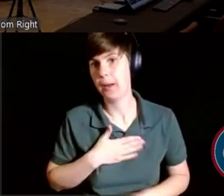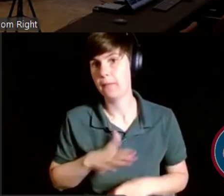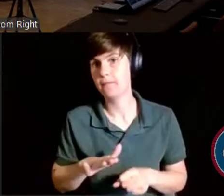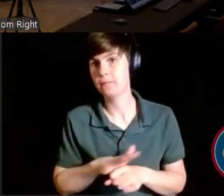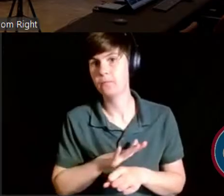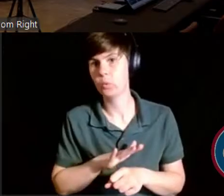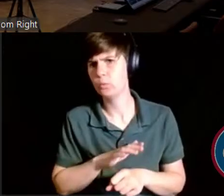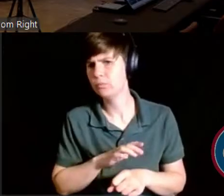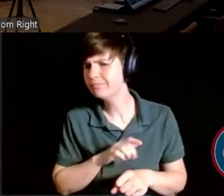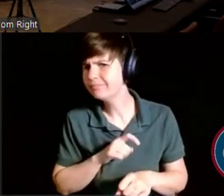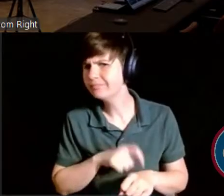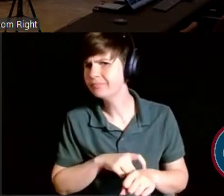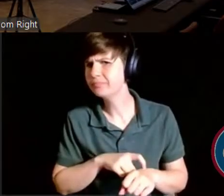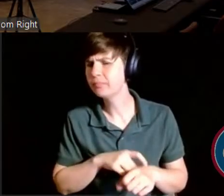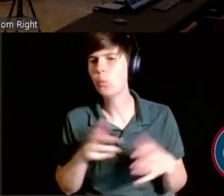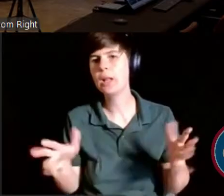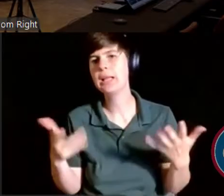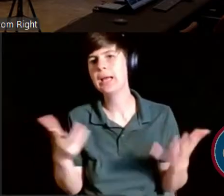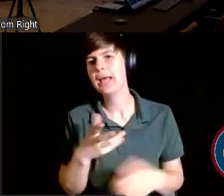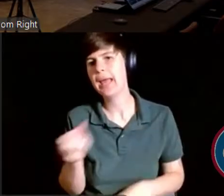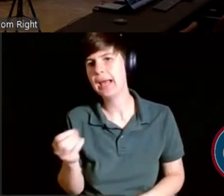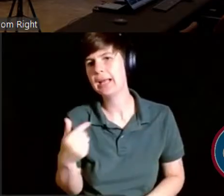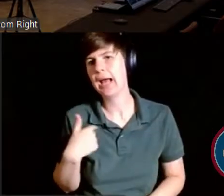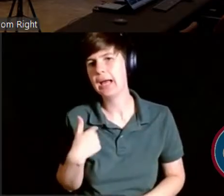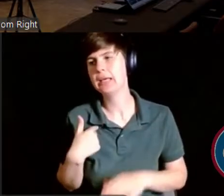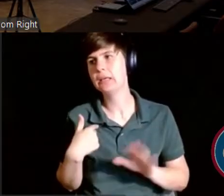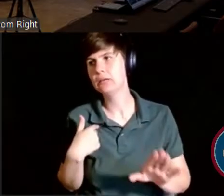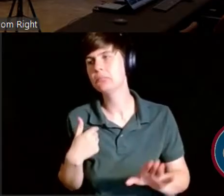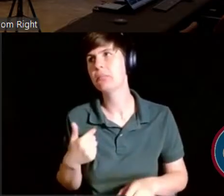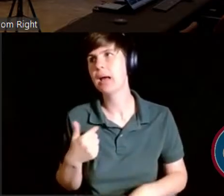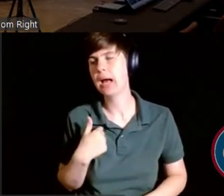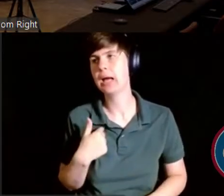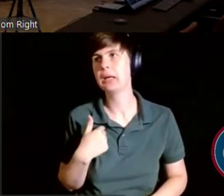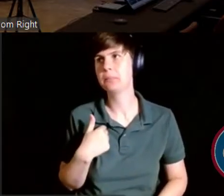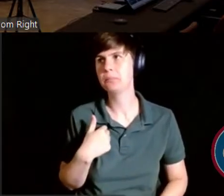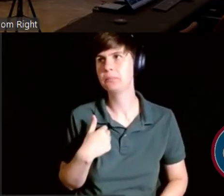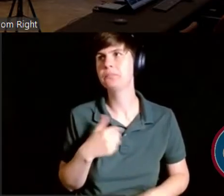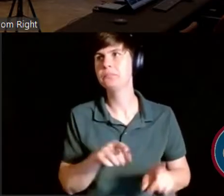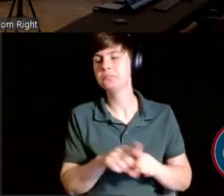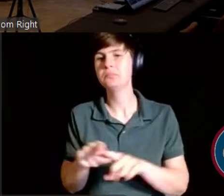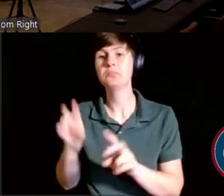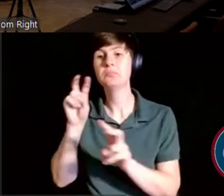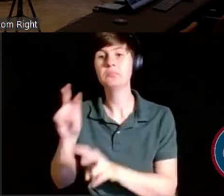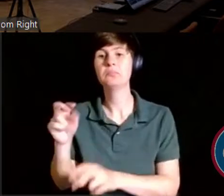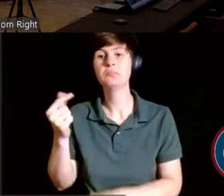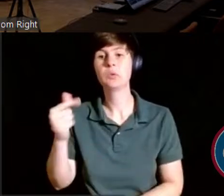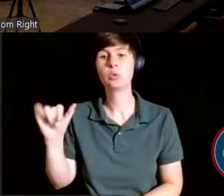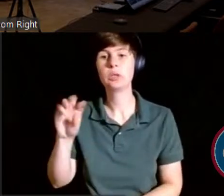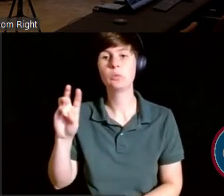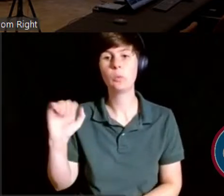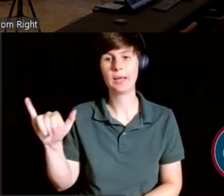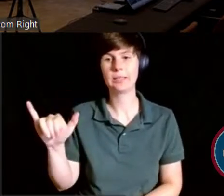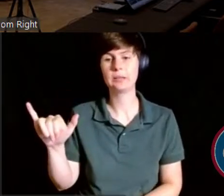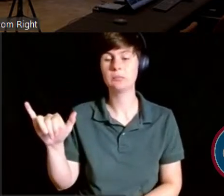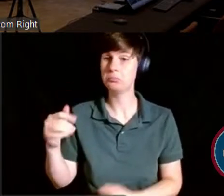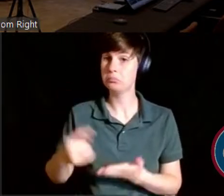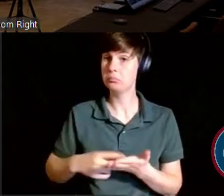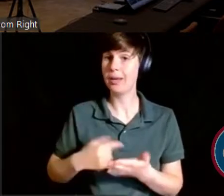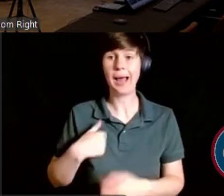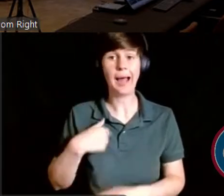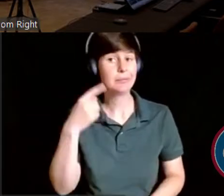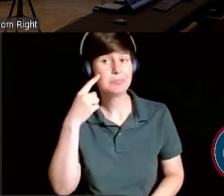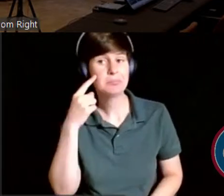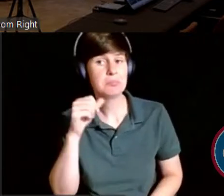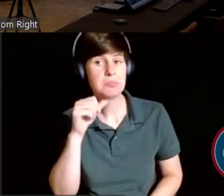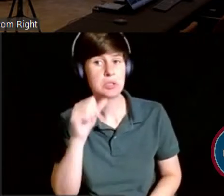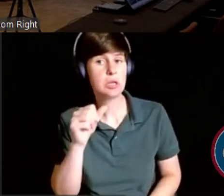but, and I would, I guess, also looking to the greenways, because I will say sometimes, like, I would not say it's always